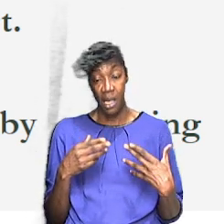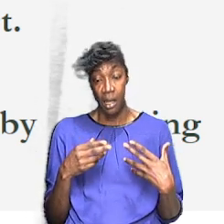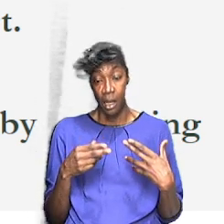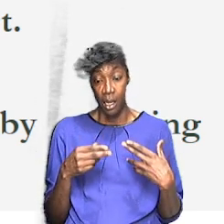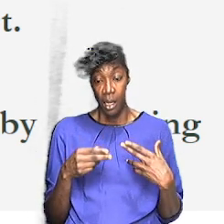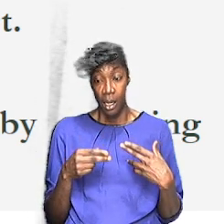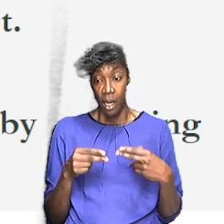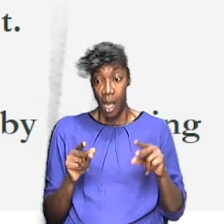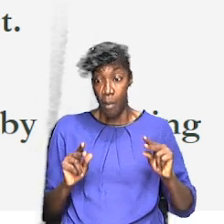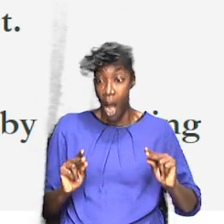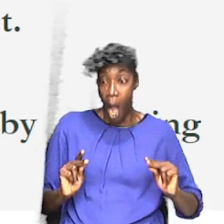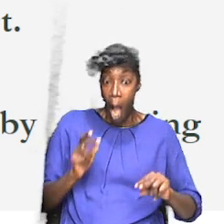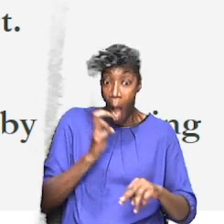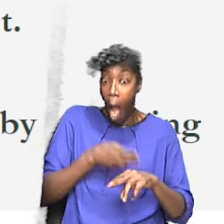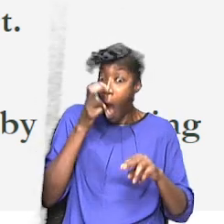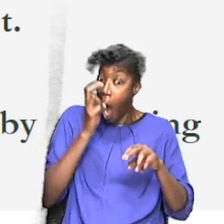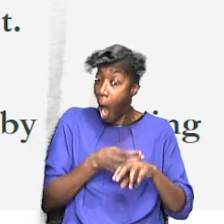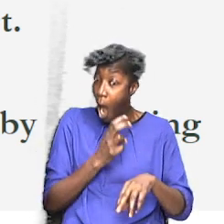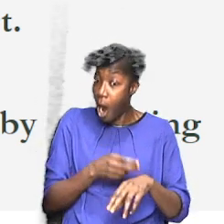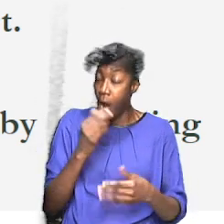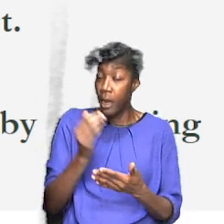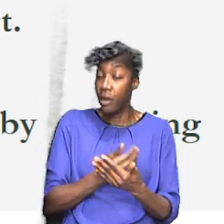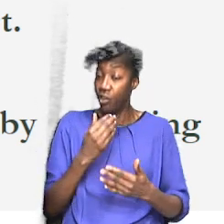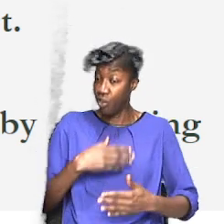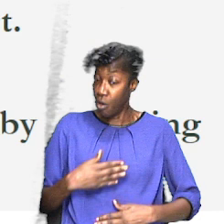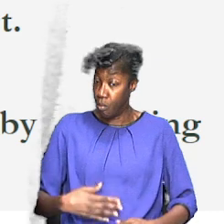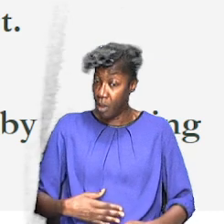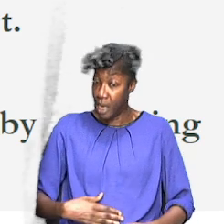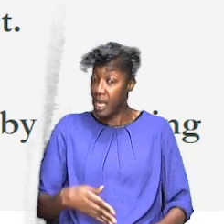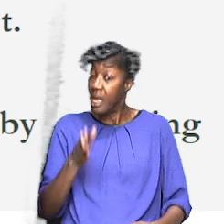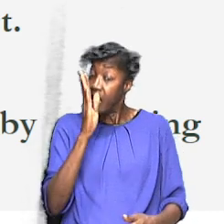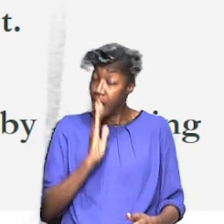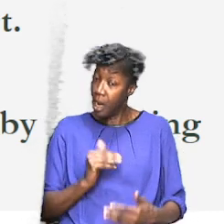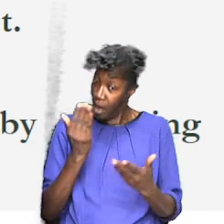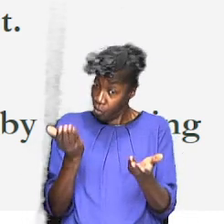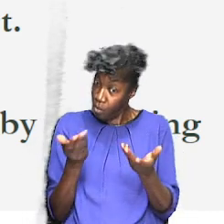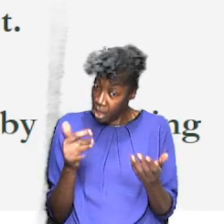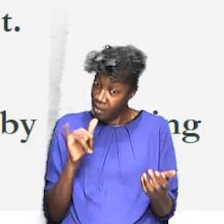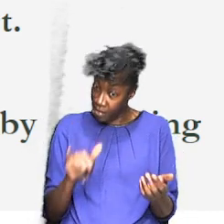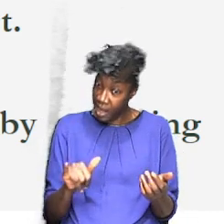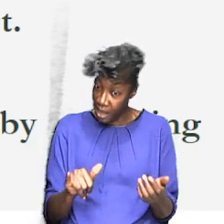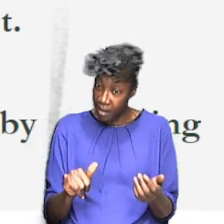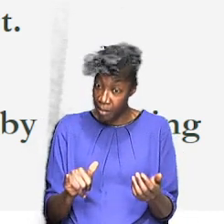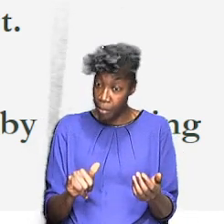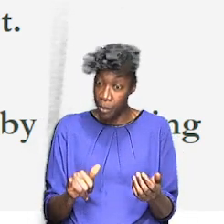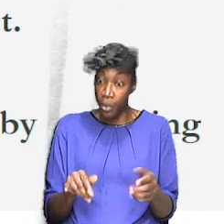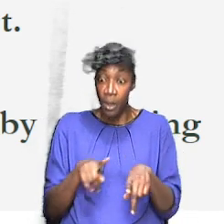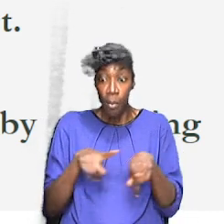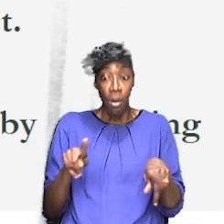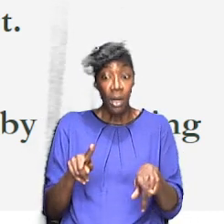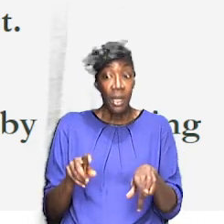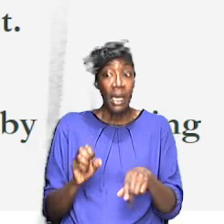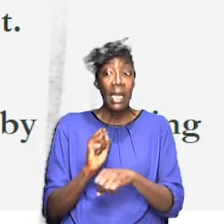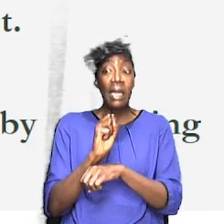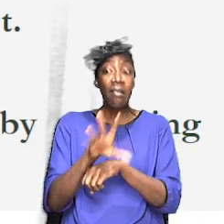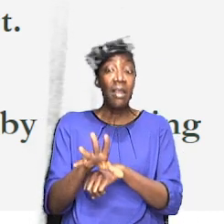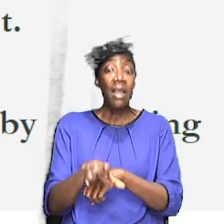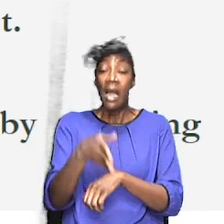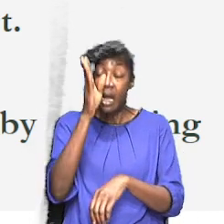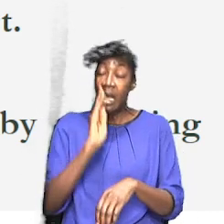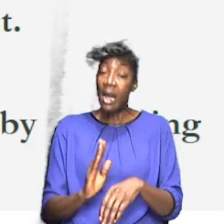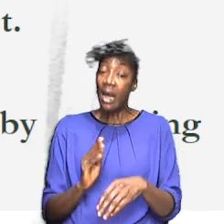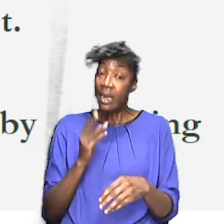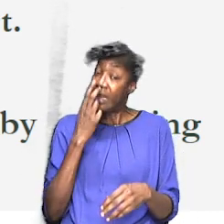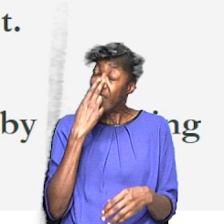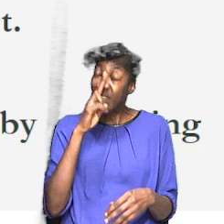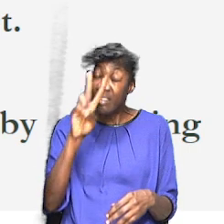else, and God require it, amen, there might be a case where it's extended. It might be a case where God sees the heart, because